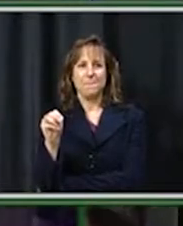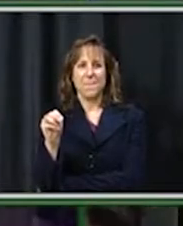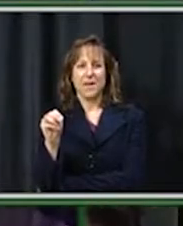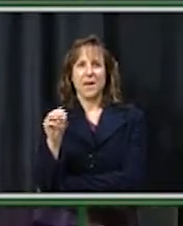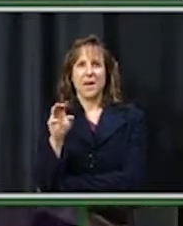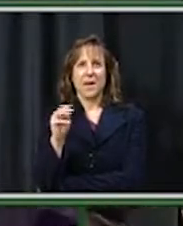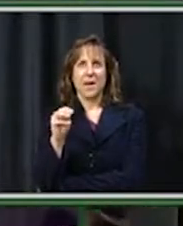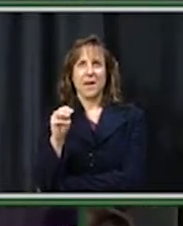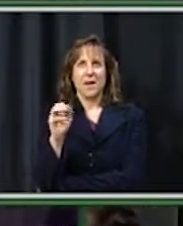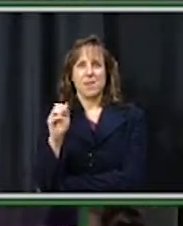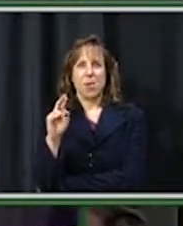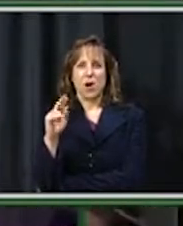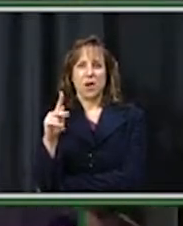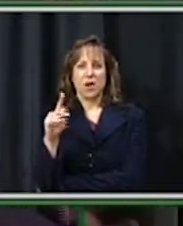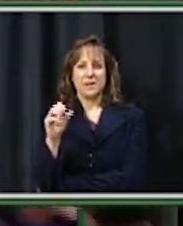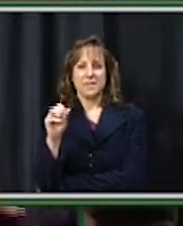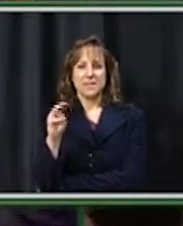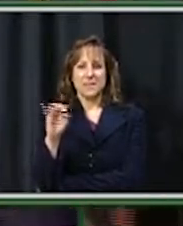Laura Smith.